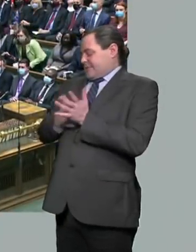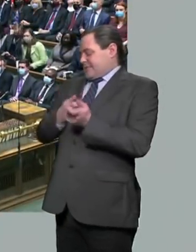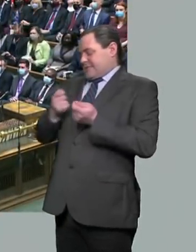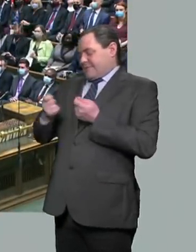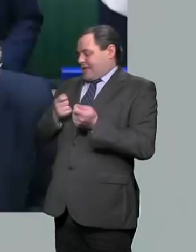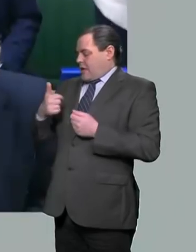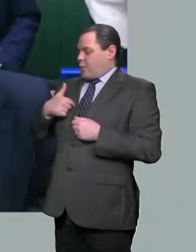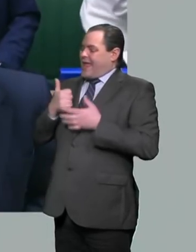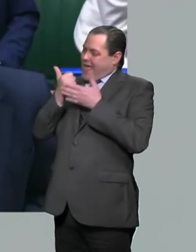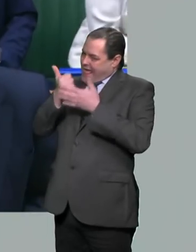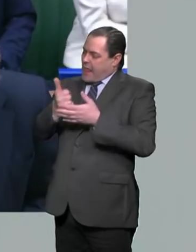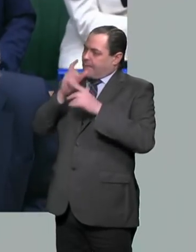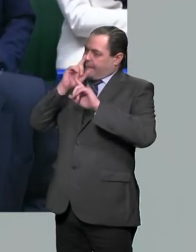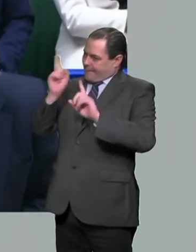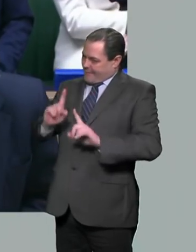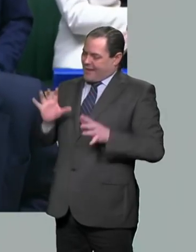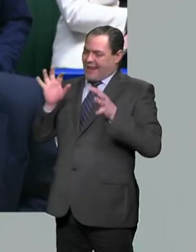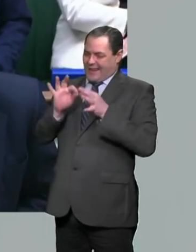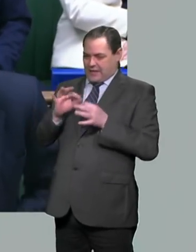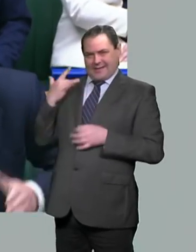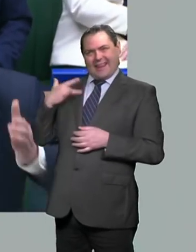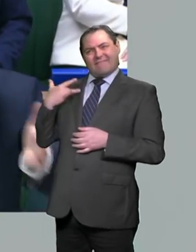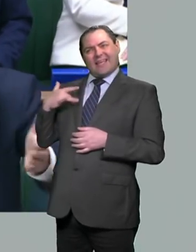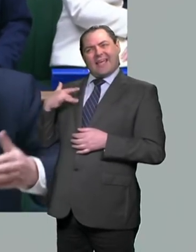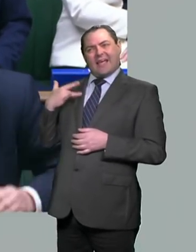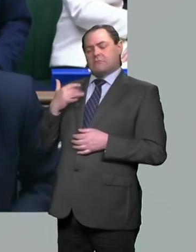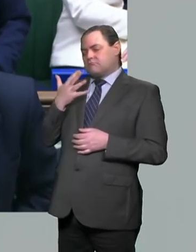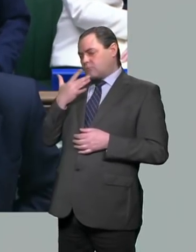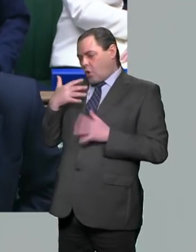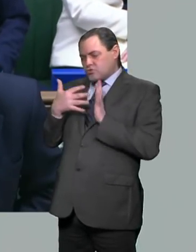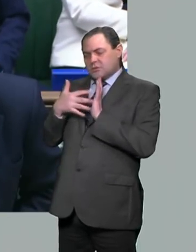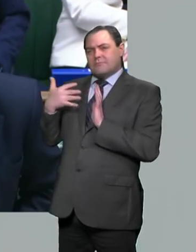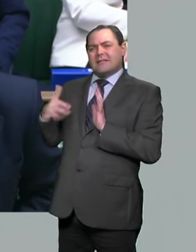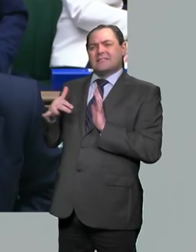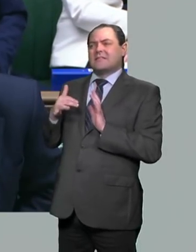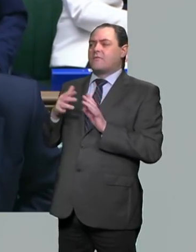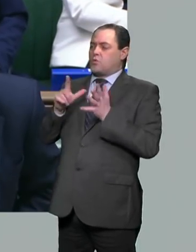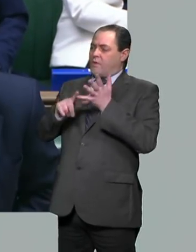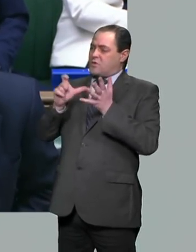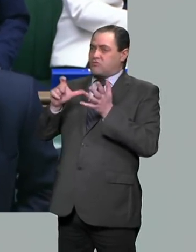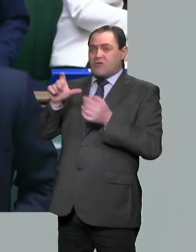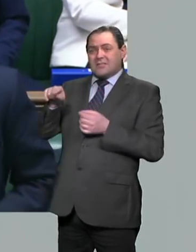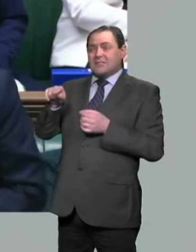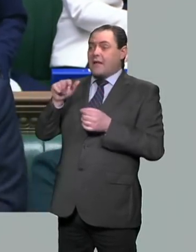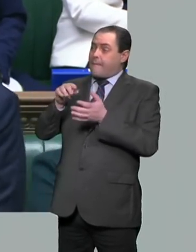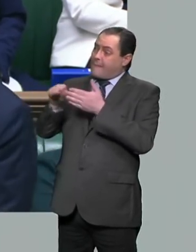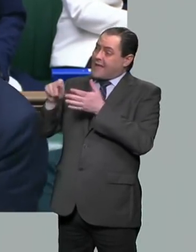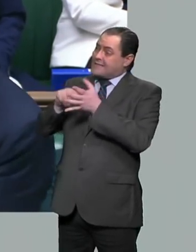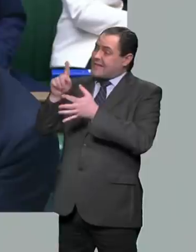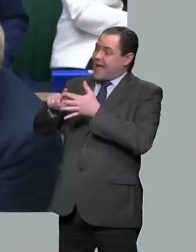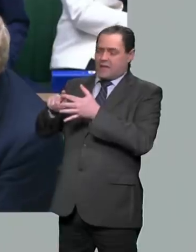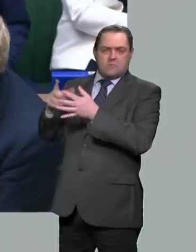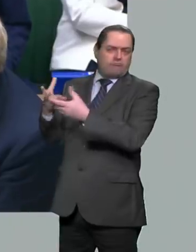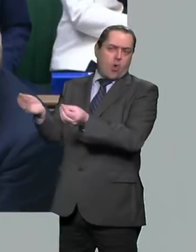doing is helping people with the cost of living, cutting taxes for those on universal credit, Mr. Speaker, as I have